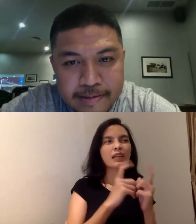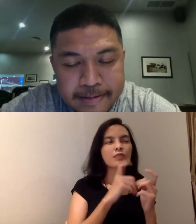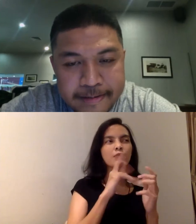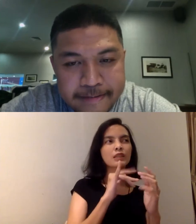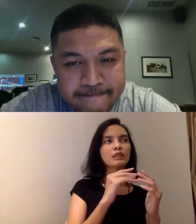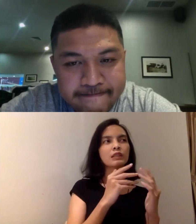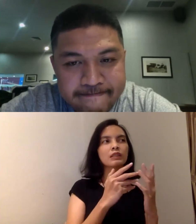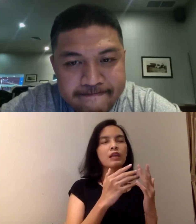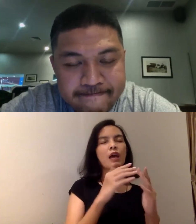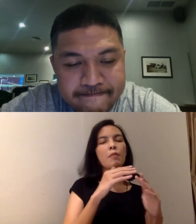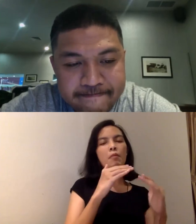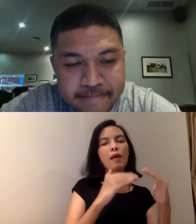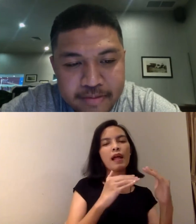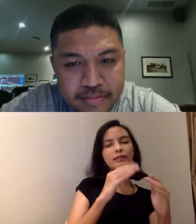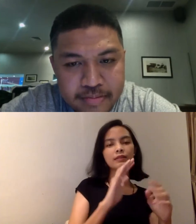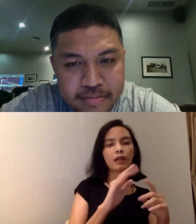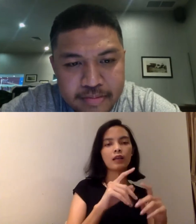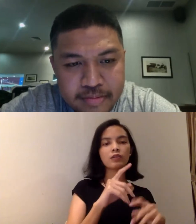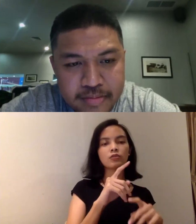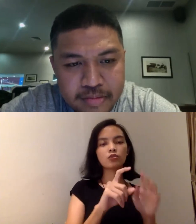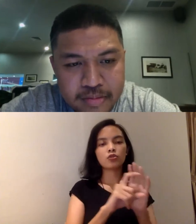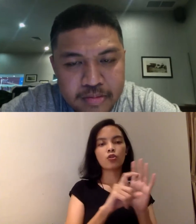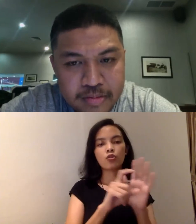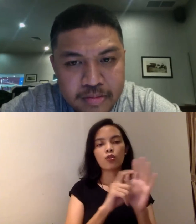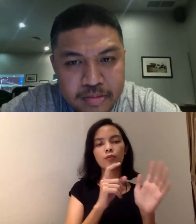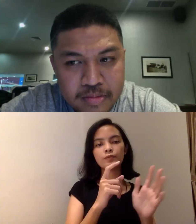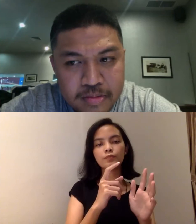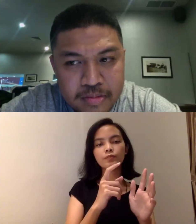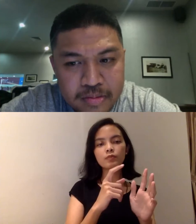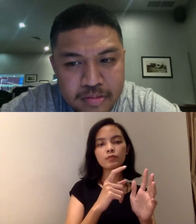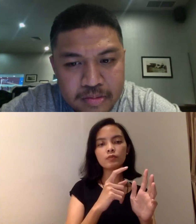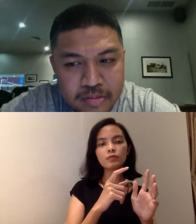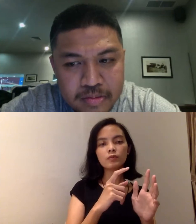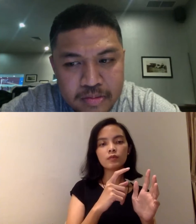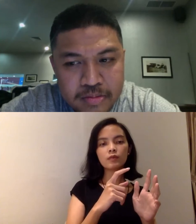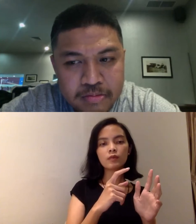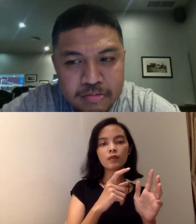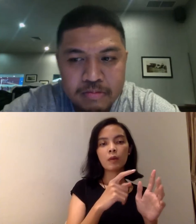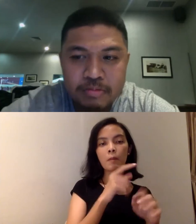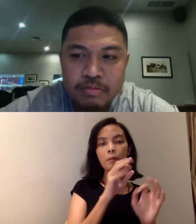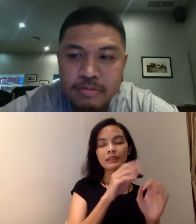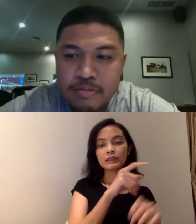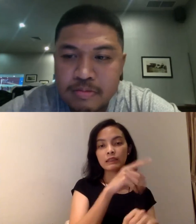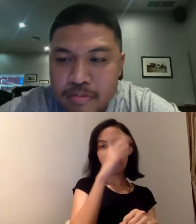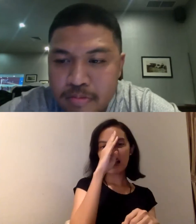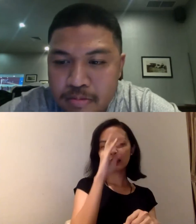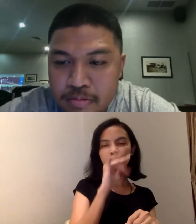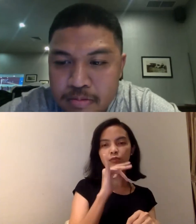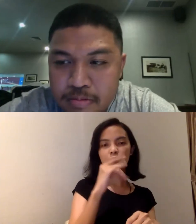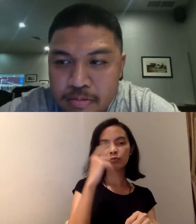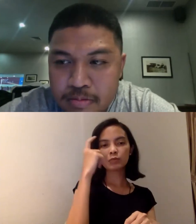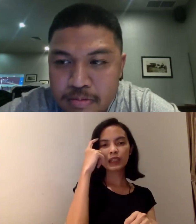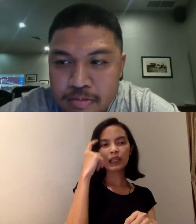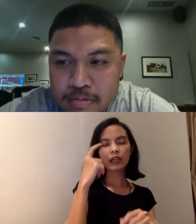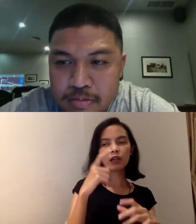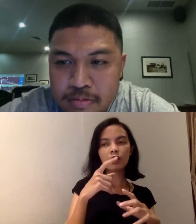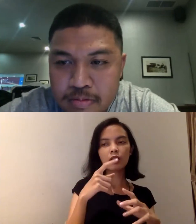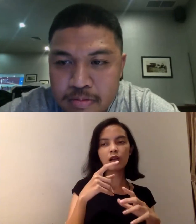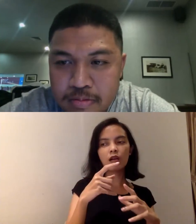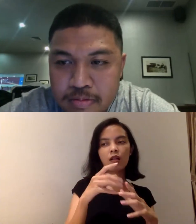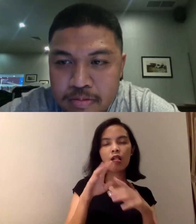not doesn't work on his own biases against gender minorities, for